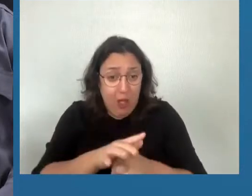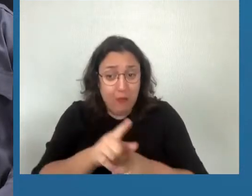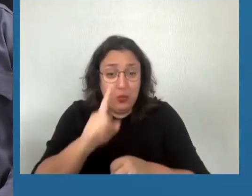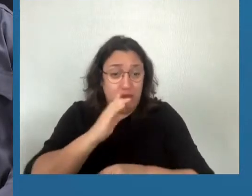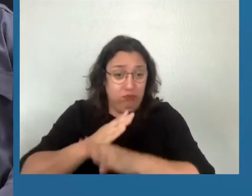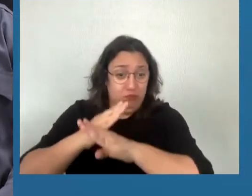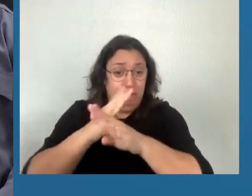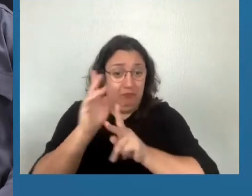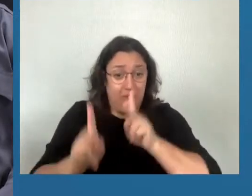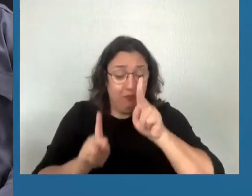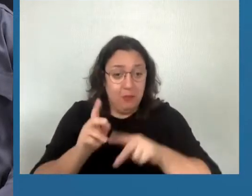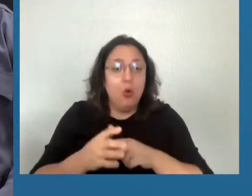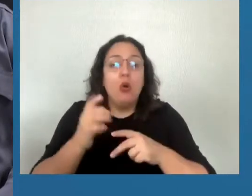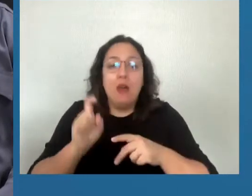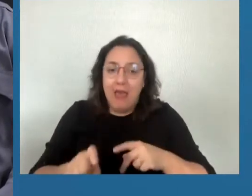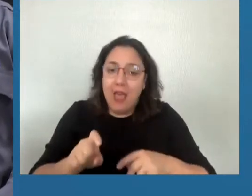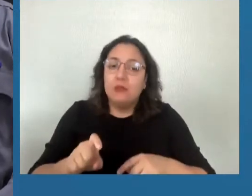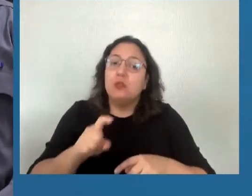kept.